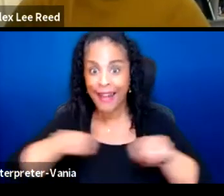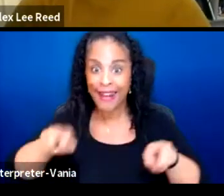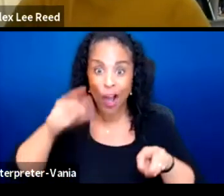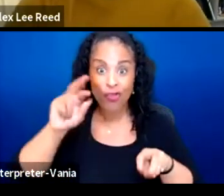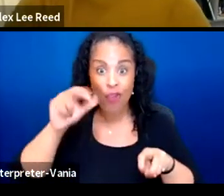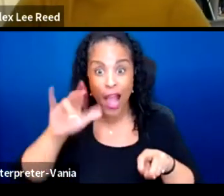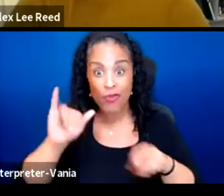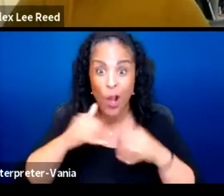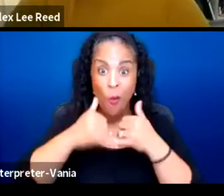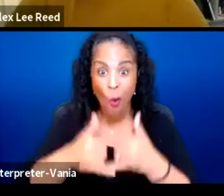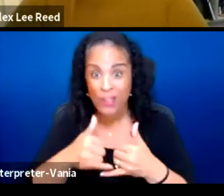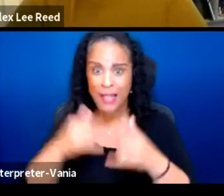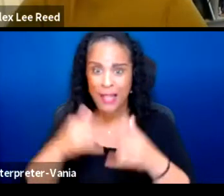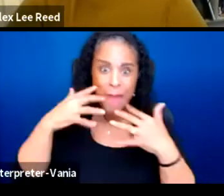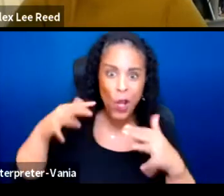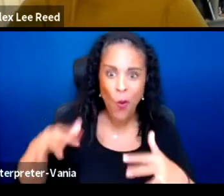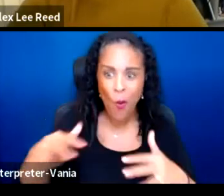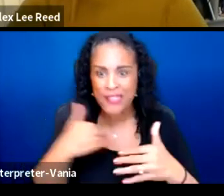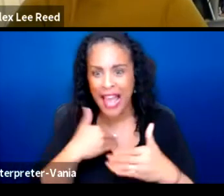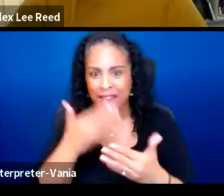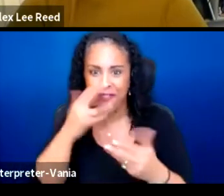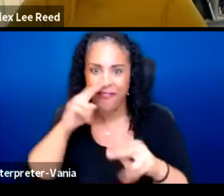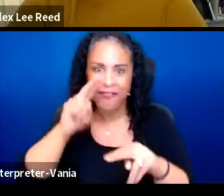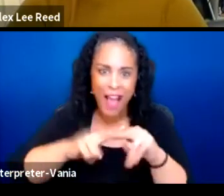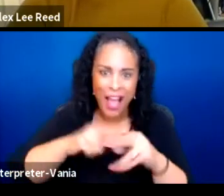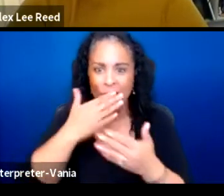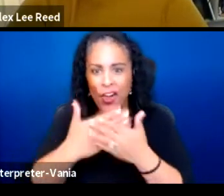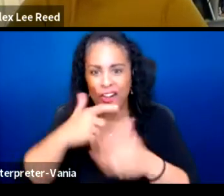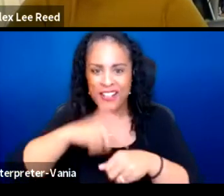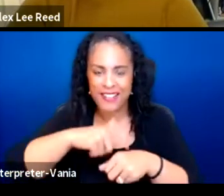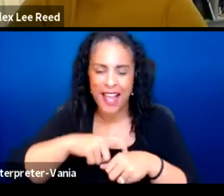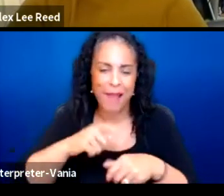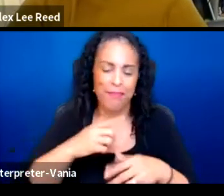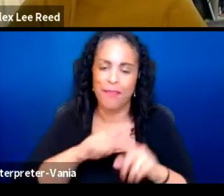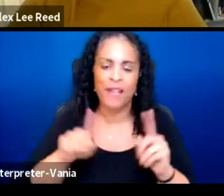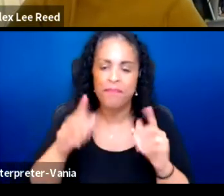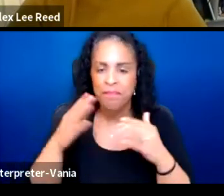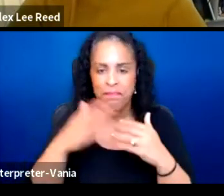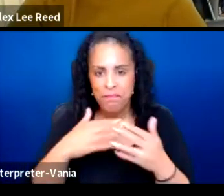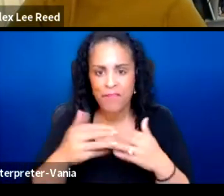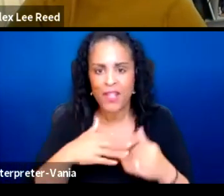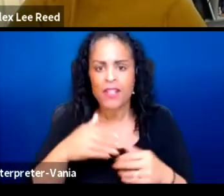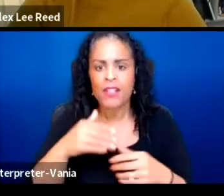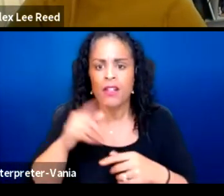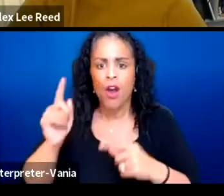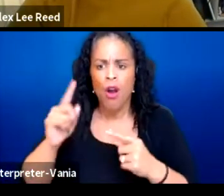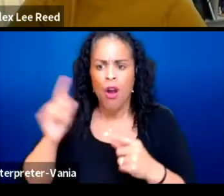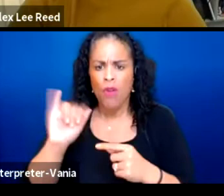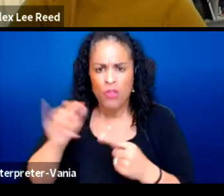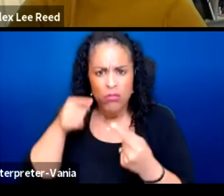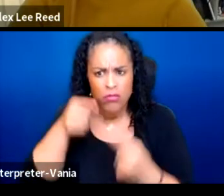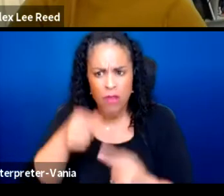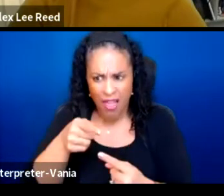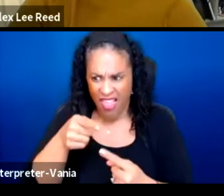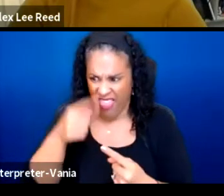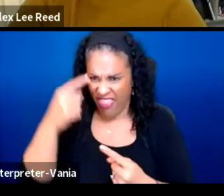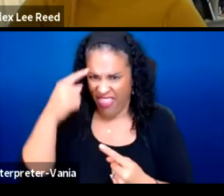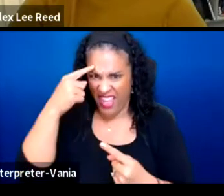making noise and having a good time. but also I think it's about thinking that this work is